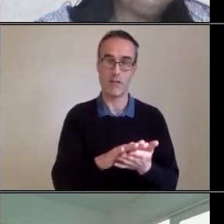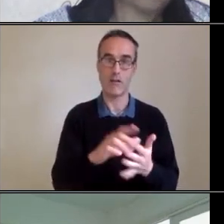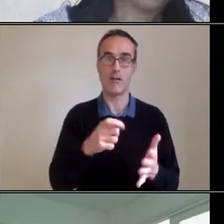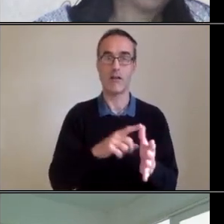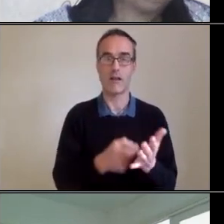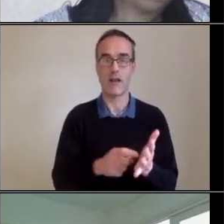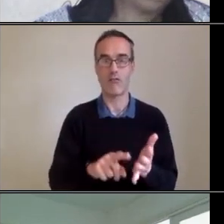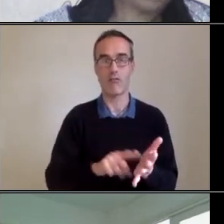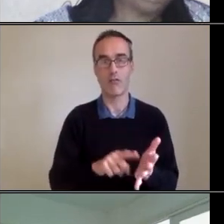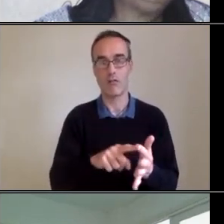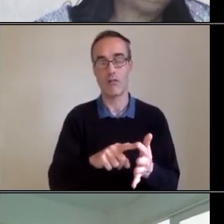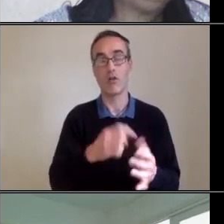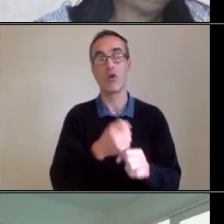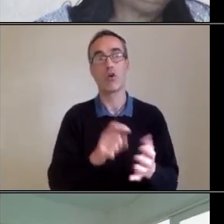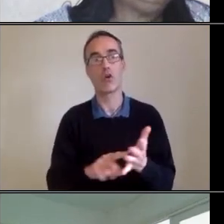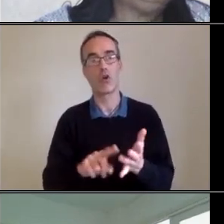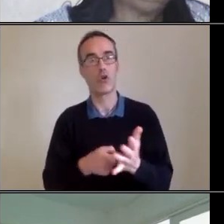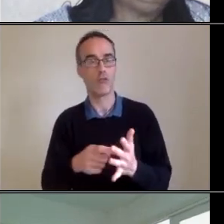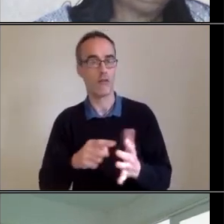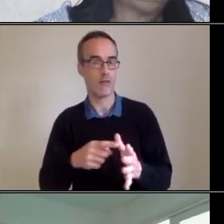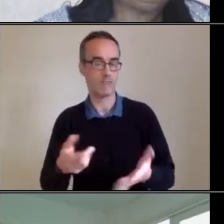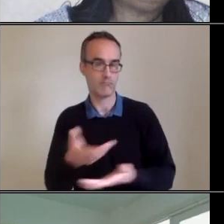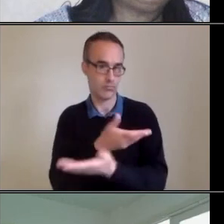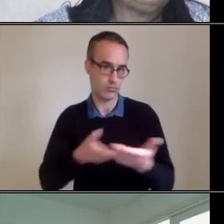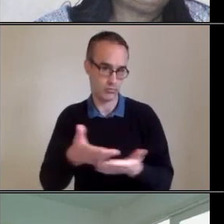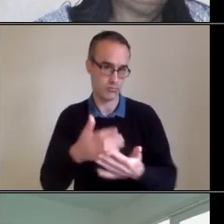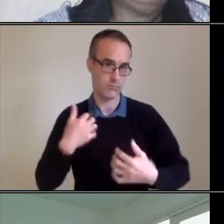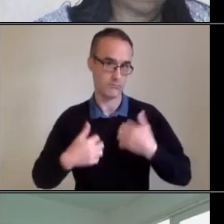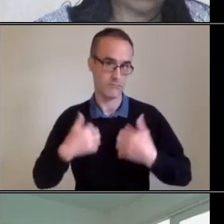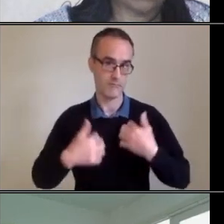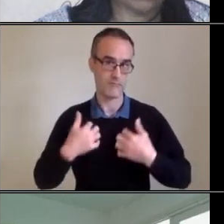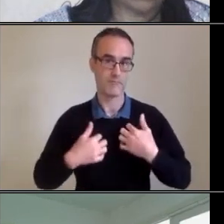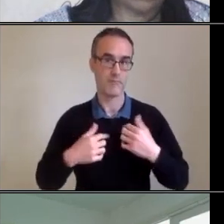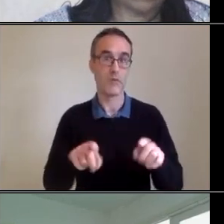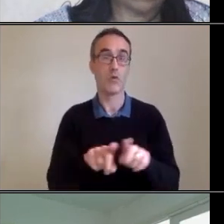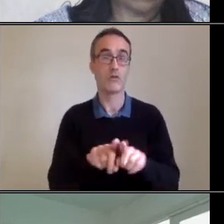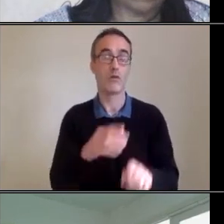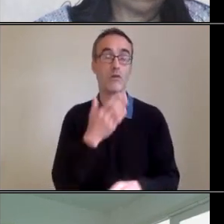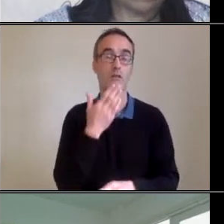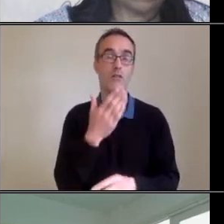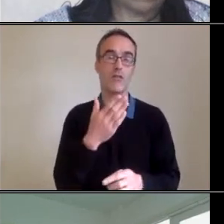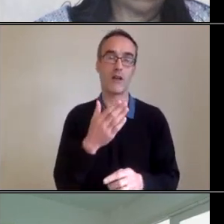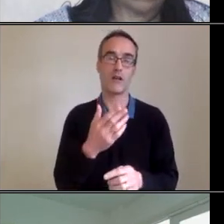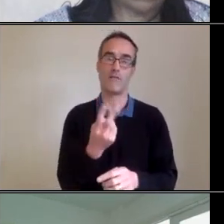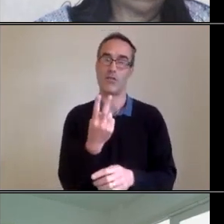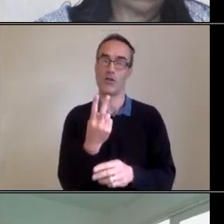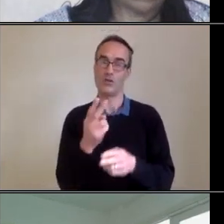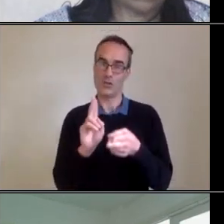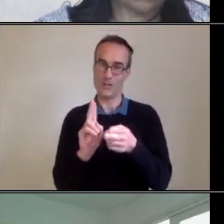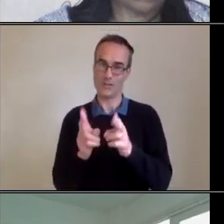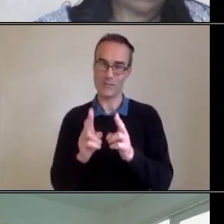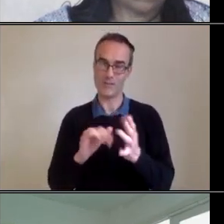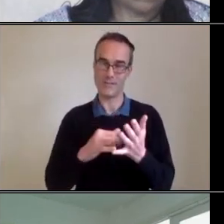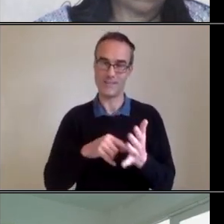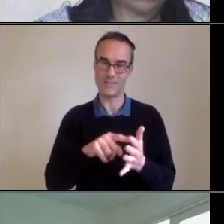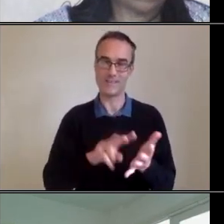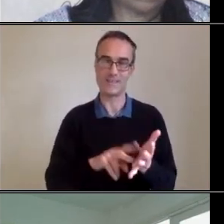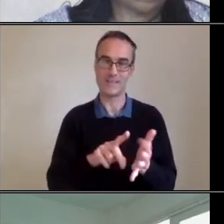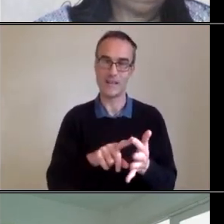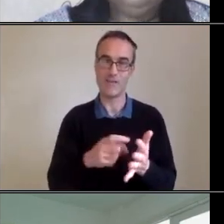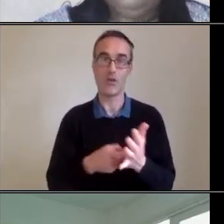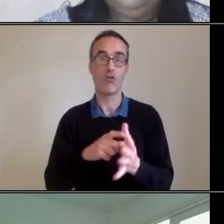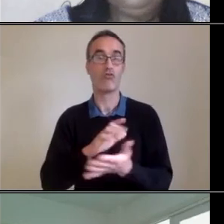us to discuss gender balance and so on. Huge thank you to Steve Churchill and to Rachel Dance, who've been working incredibly